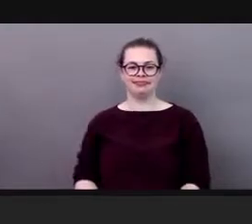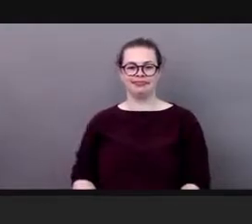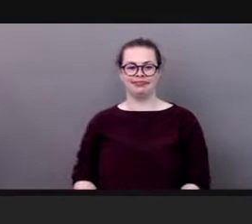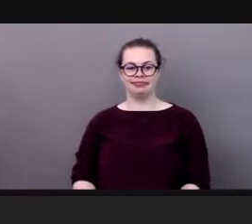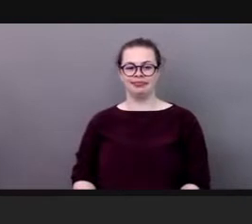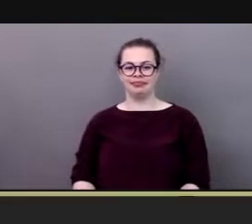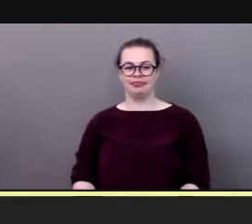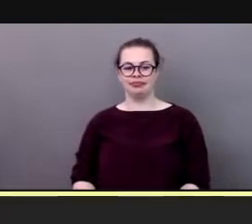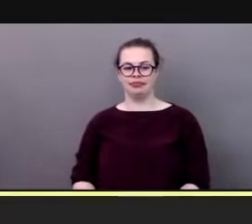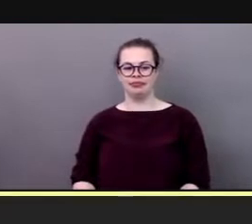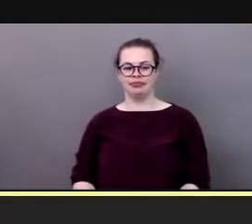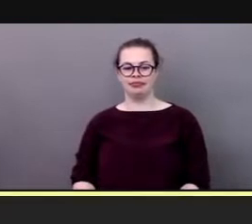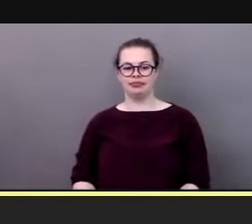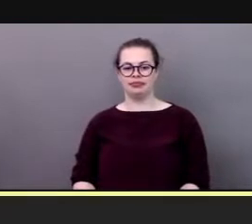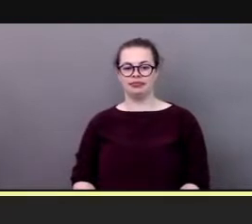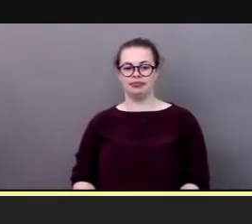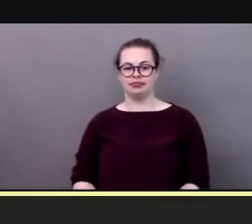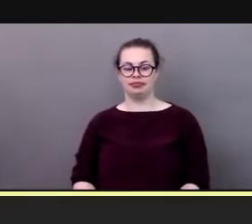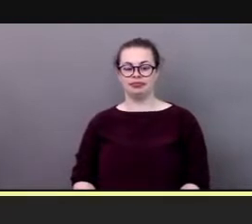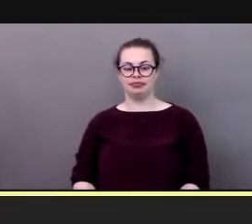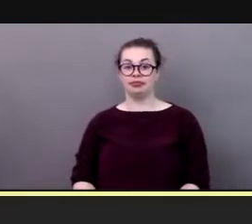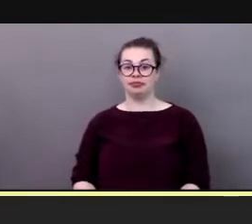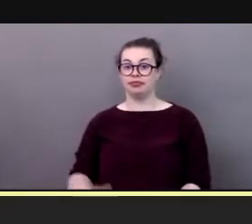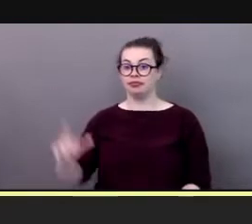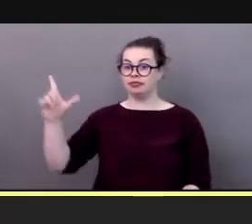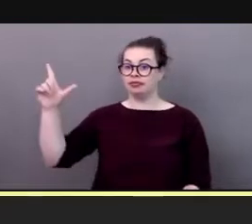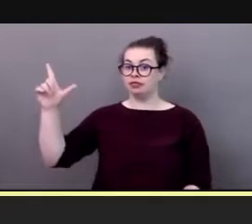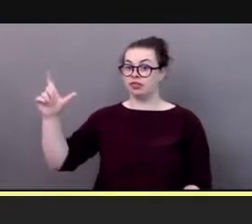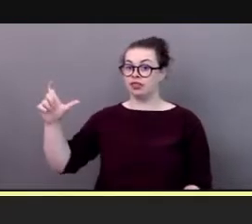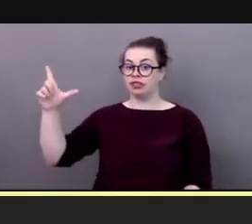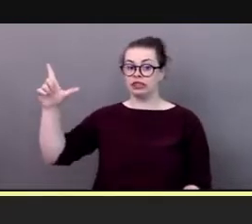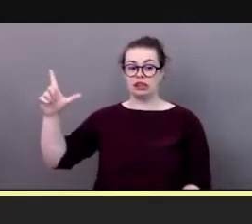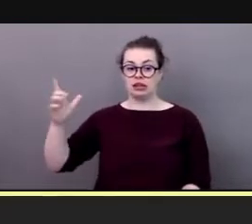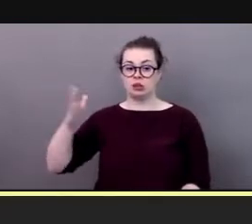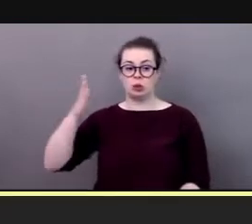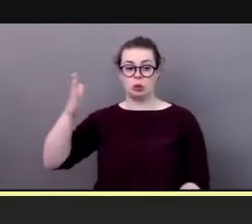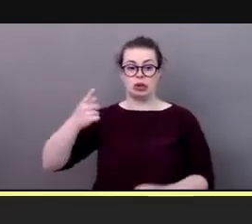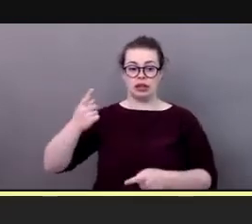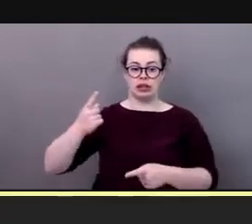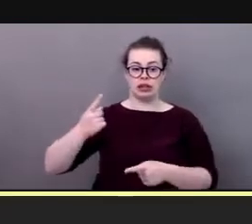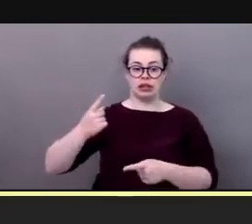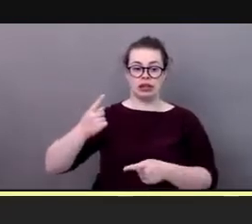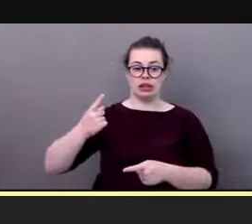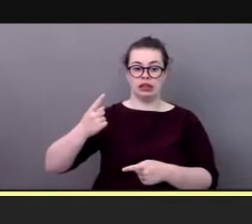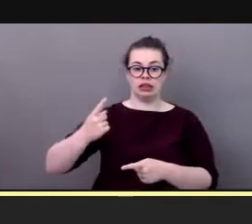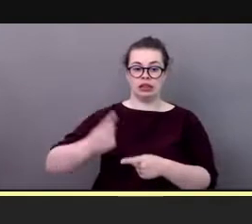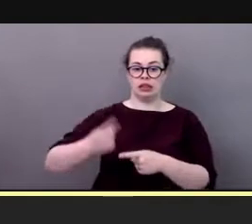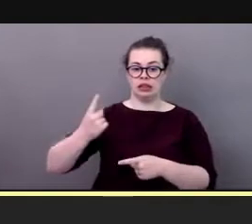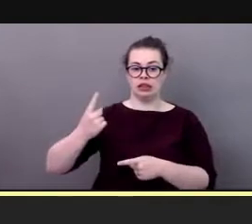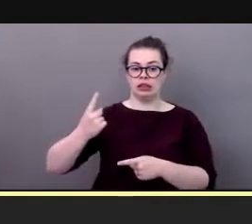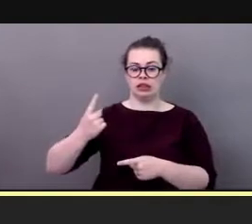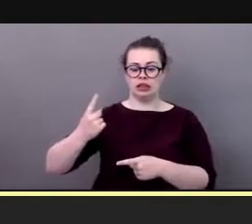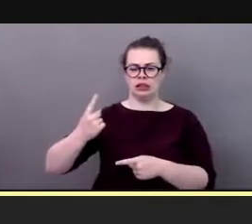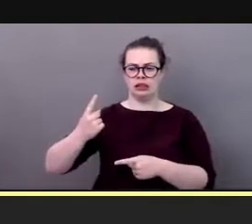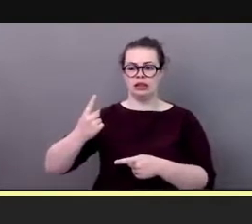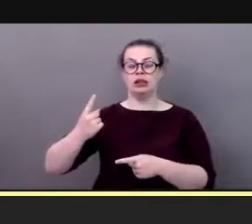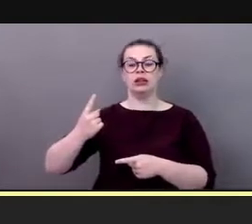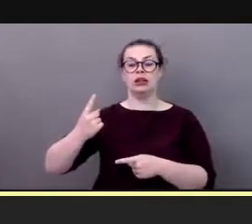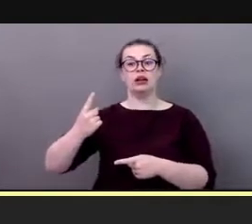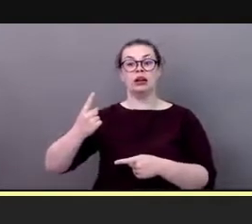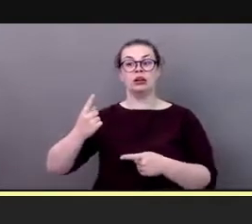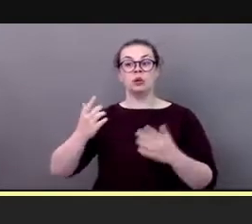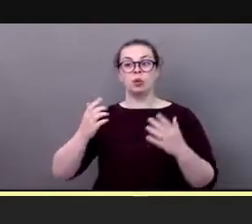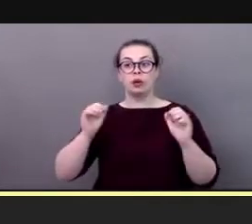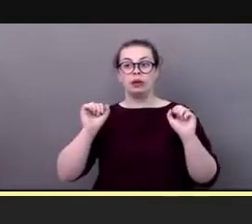So let's start. So really, we'll try to be quick, and so that we can have